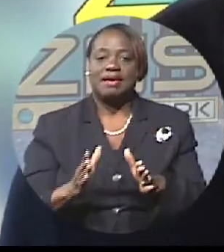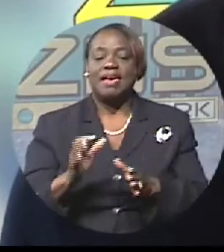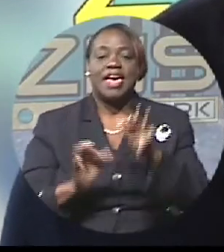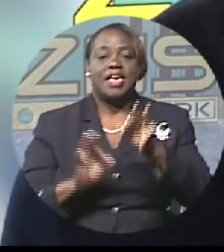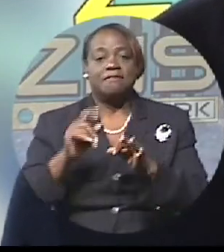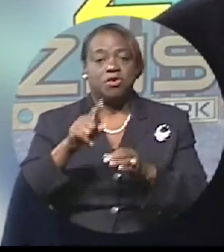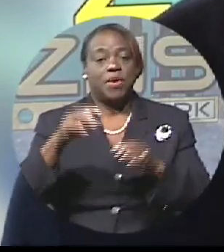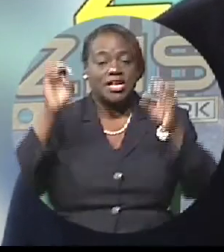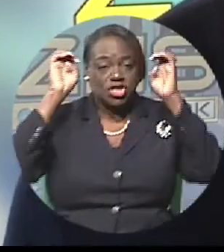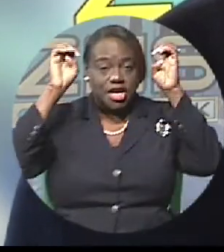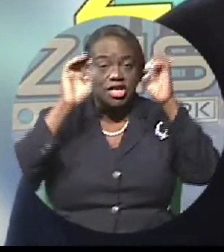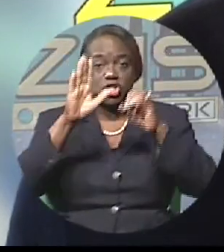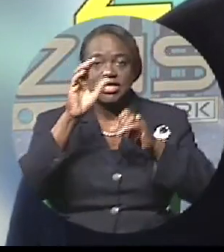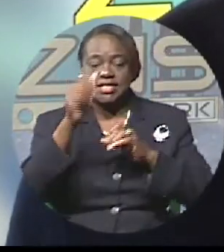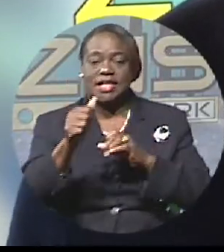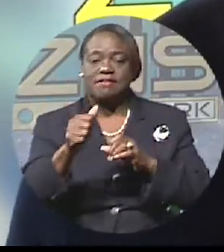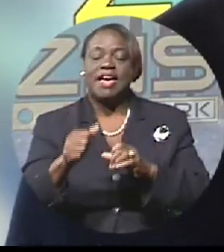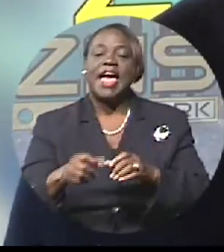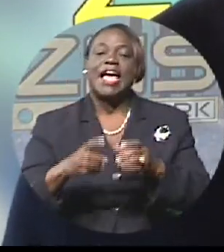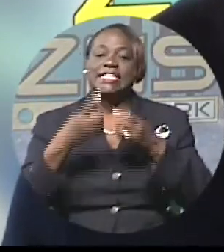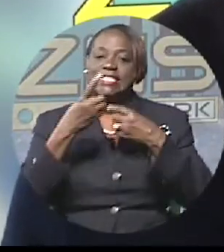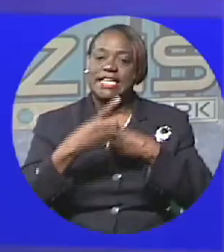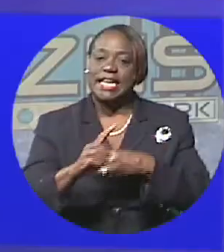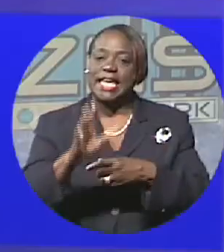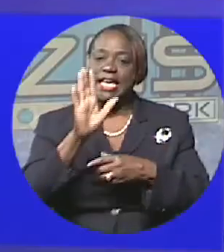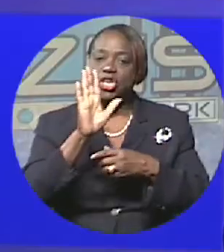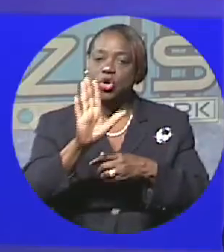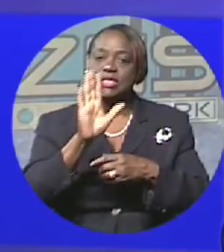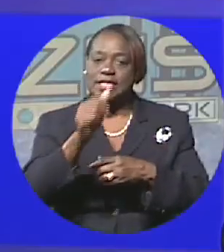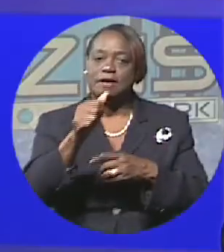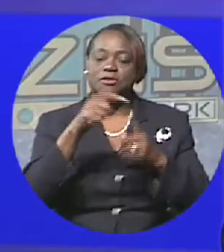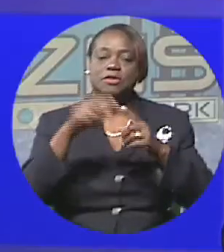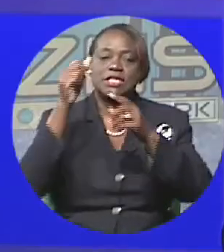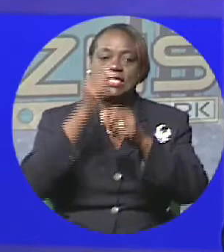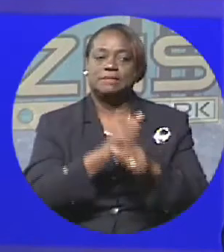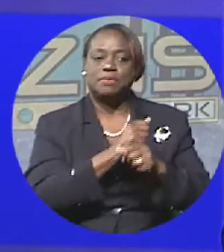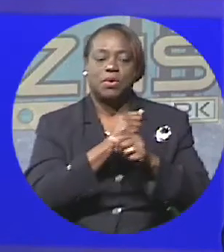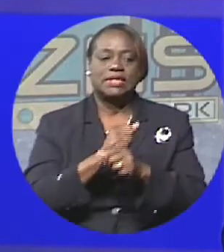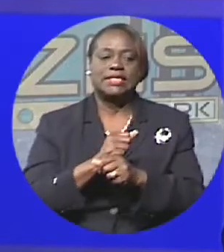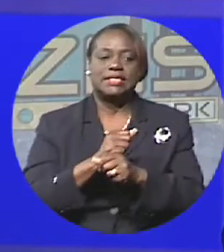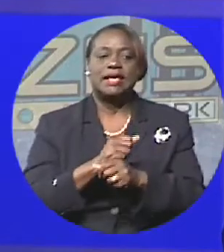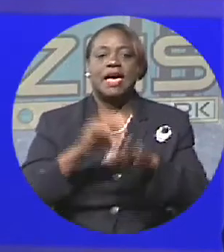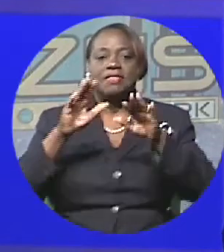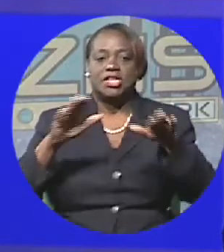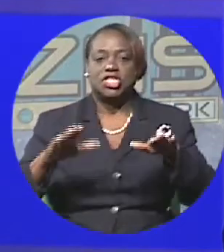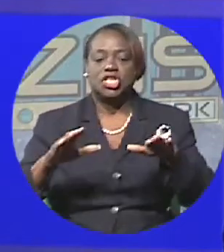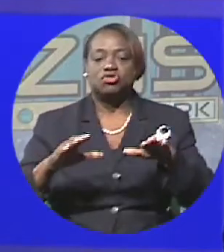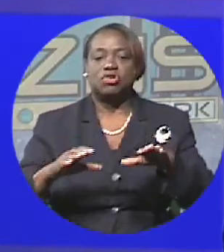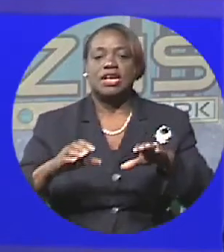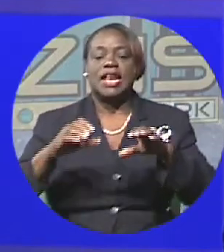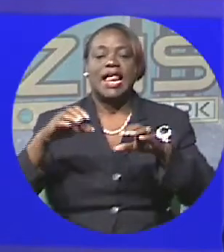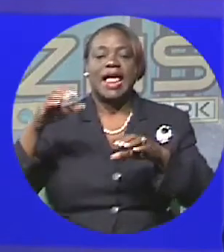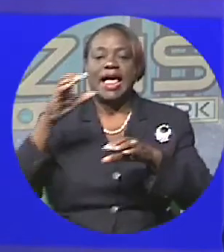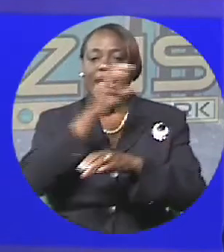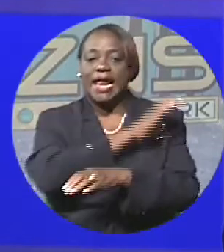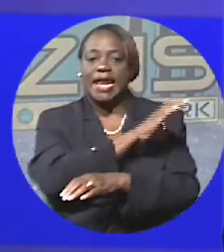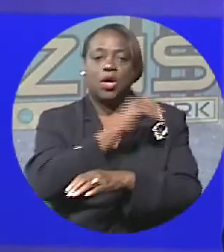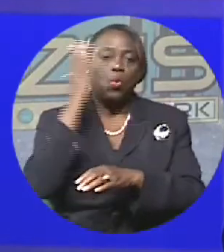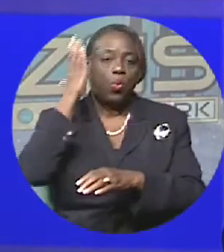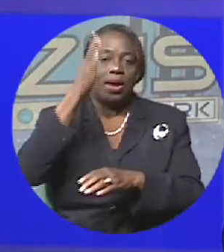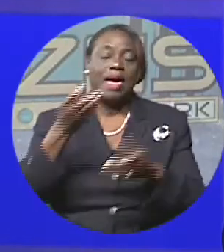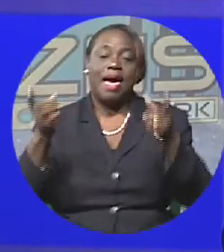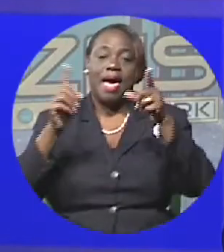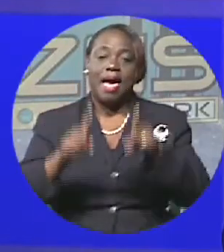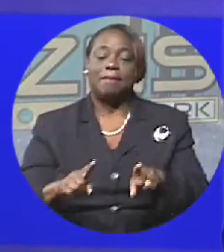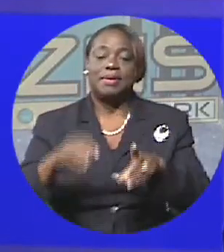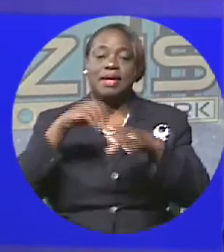if you educate yourself and dedicate yourself to the sport. The kids' clinic will take place in the morning. The flag football game will kick off at 5 o'clock